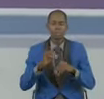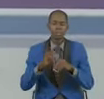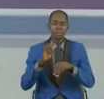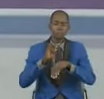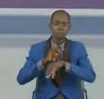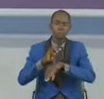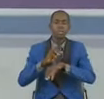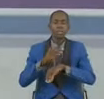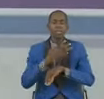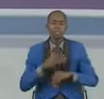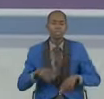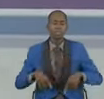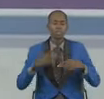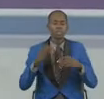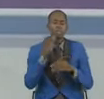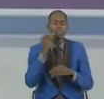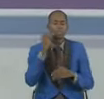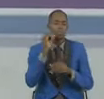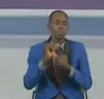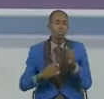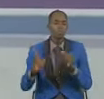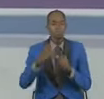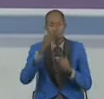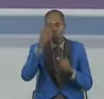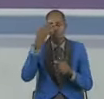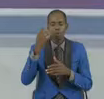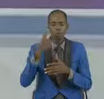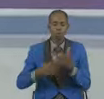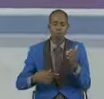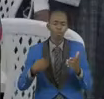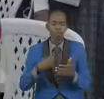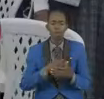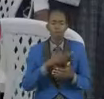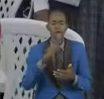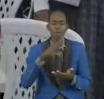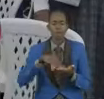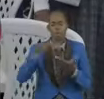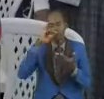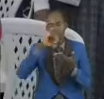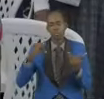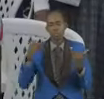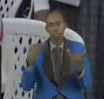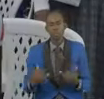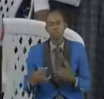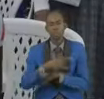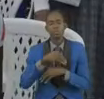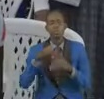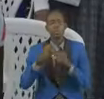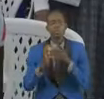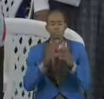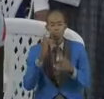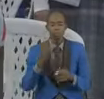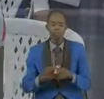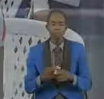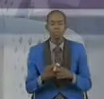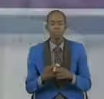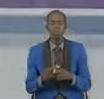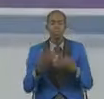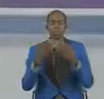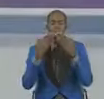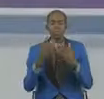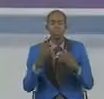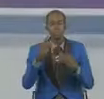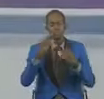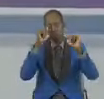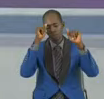everywhere, because of what we learned today, in Jesus' name. Amen. Thank you, Father, for the